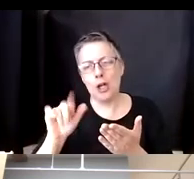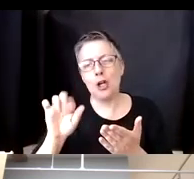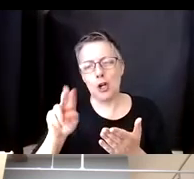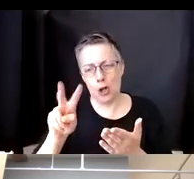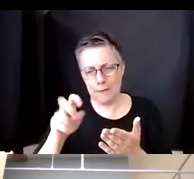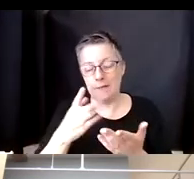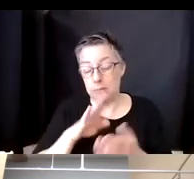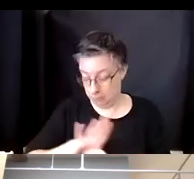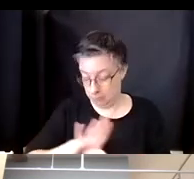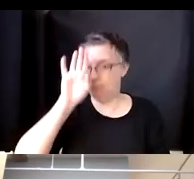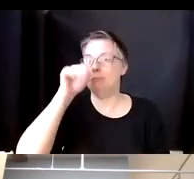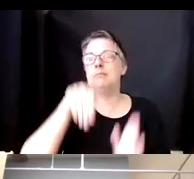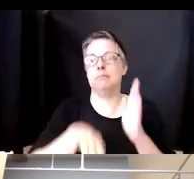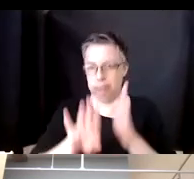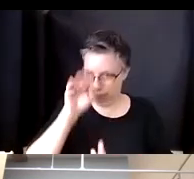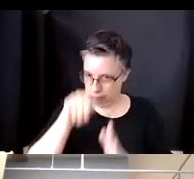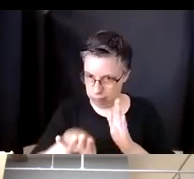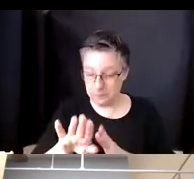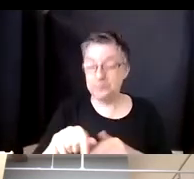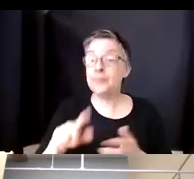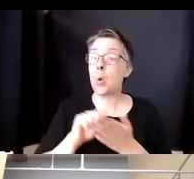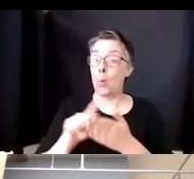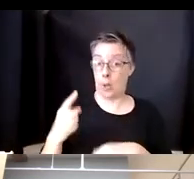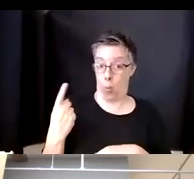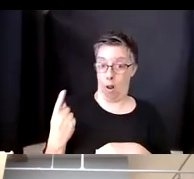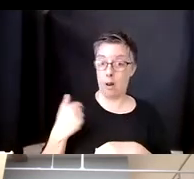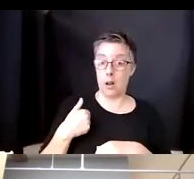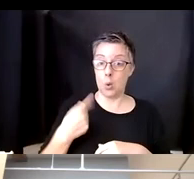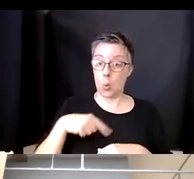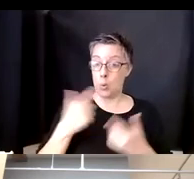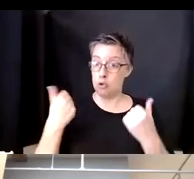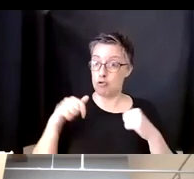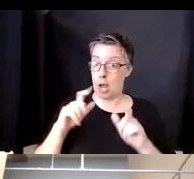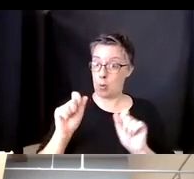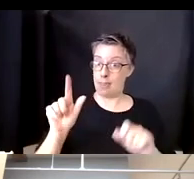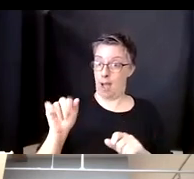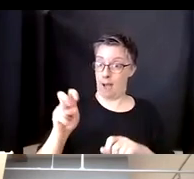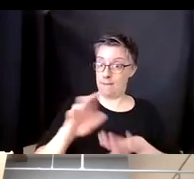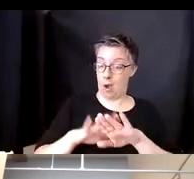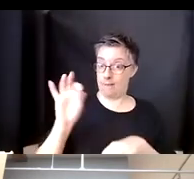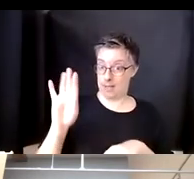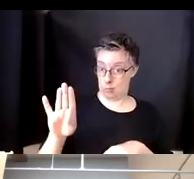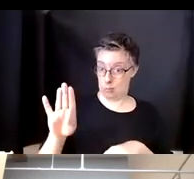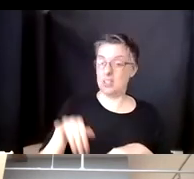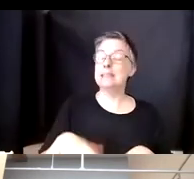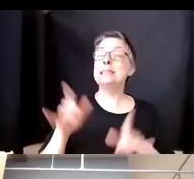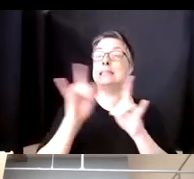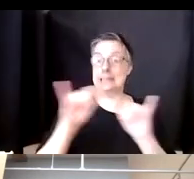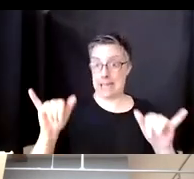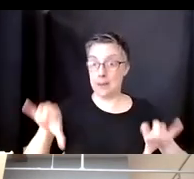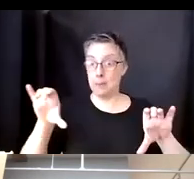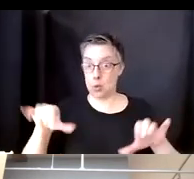one. So week 1, we attempted to go live on Facebook at the same time that we were doing the